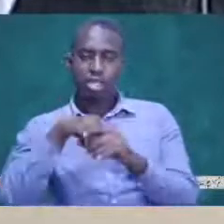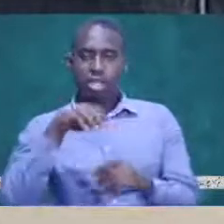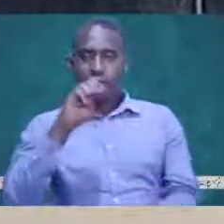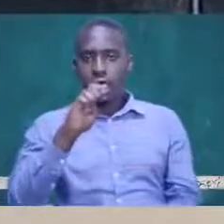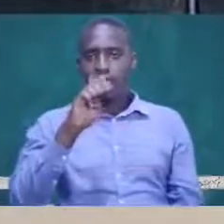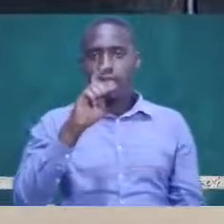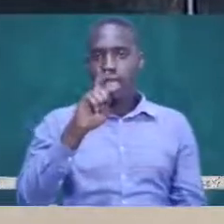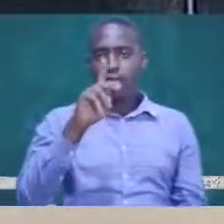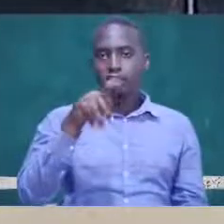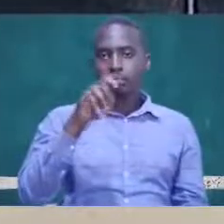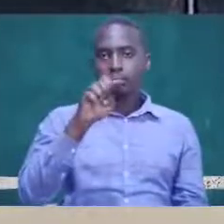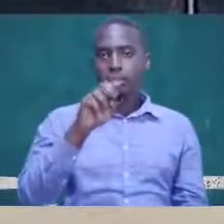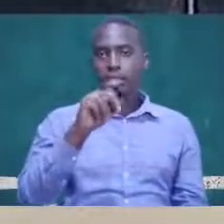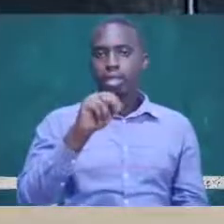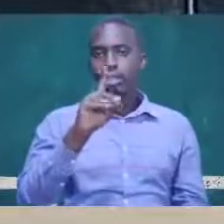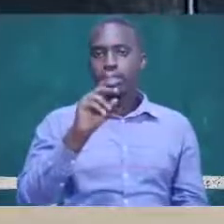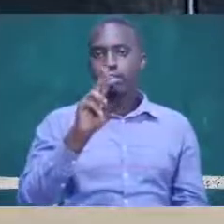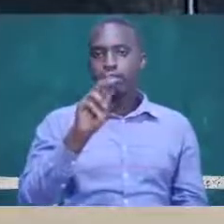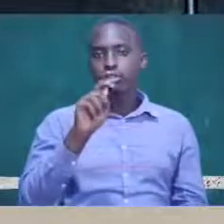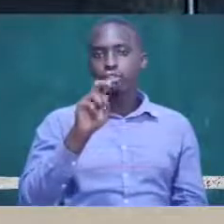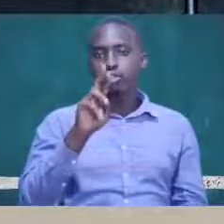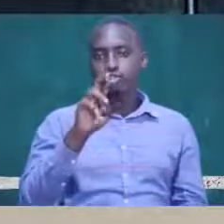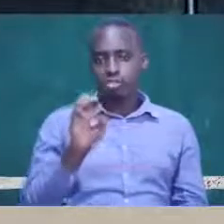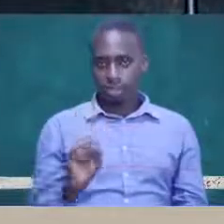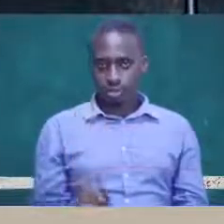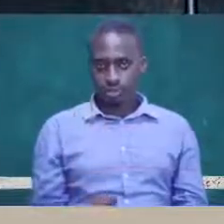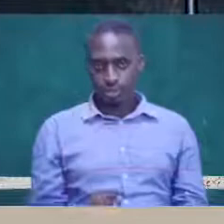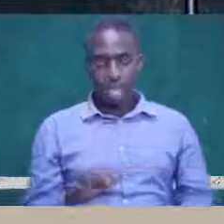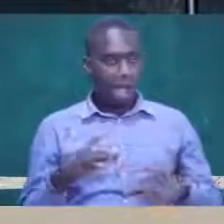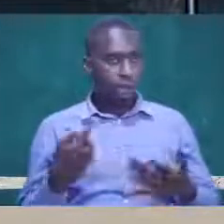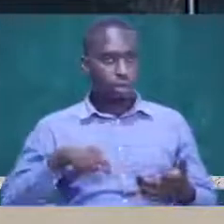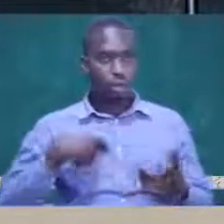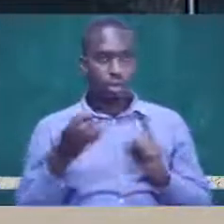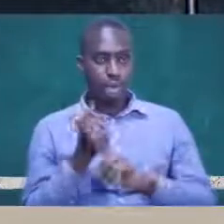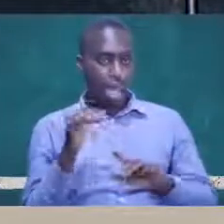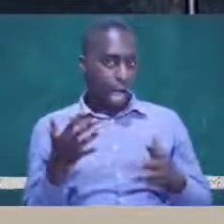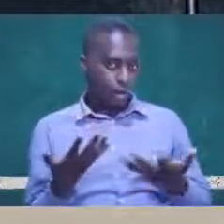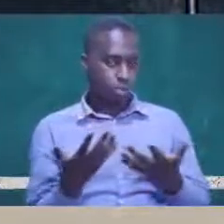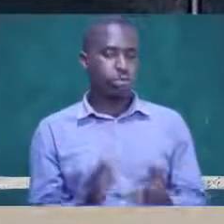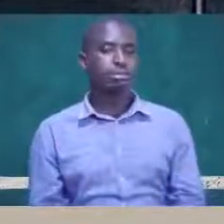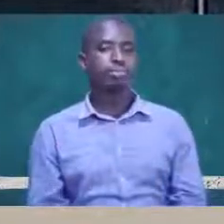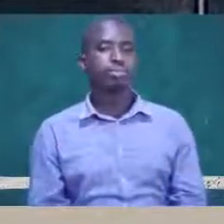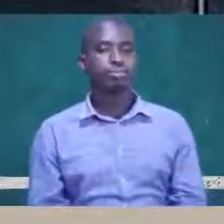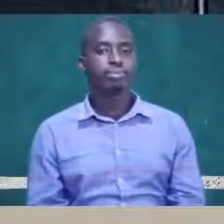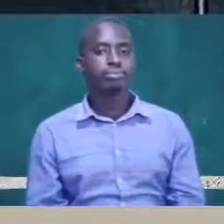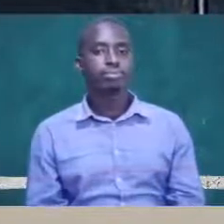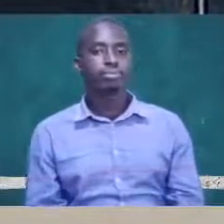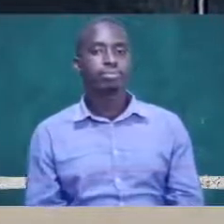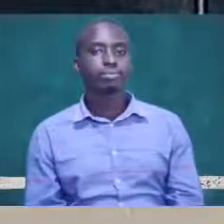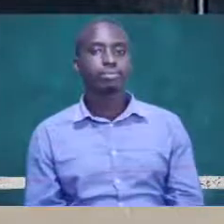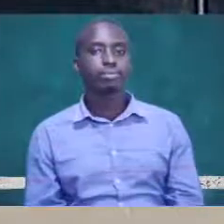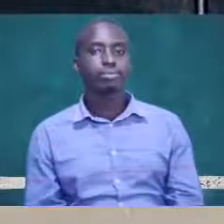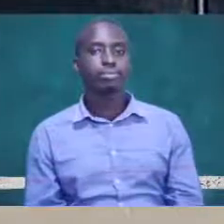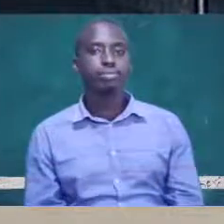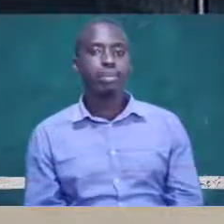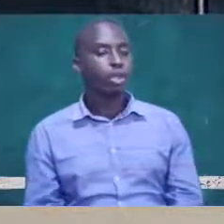And how do we get a change in expenditure? How do we get a change in expenditure?